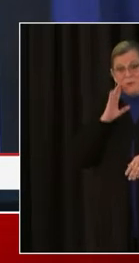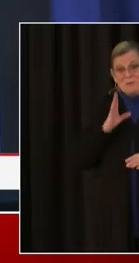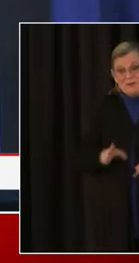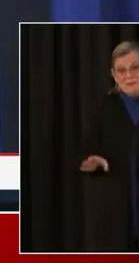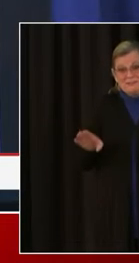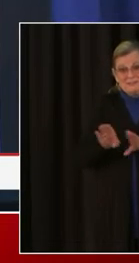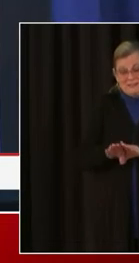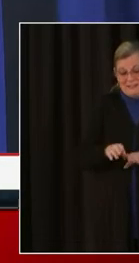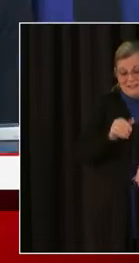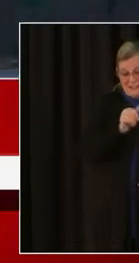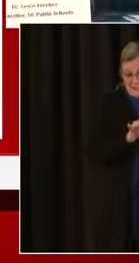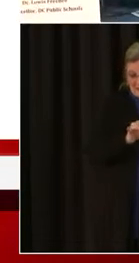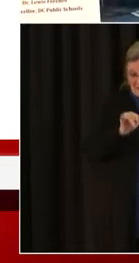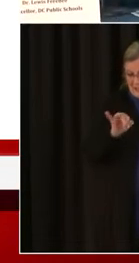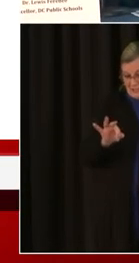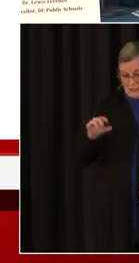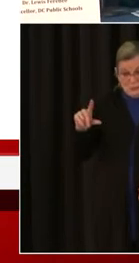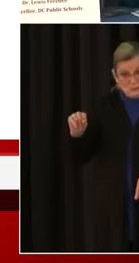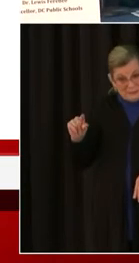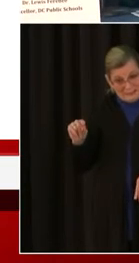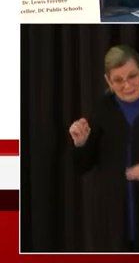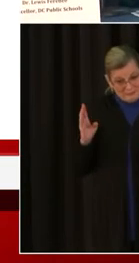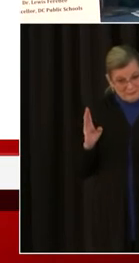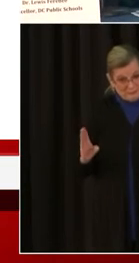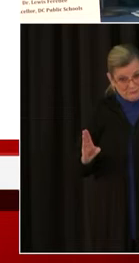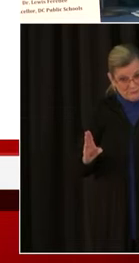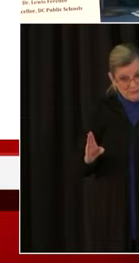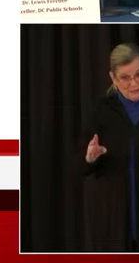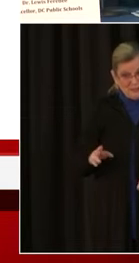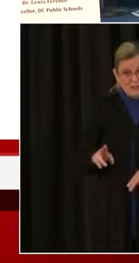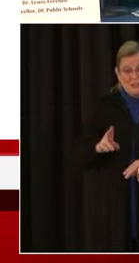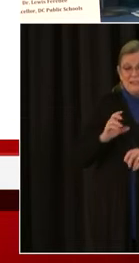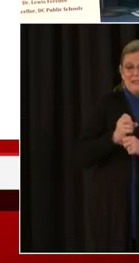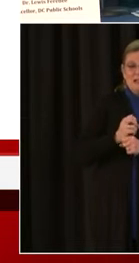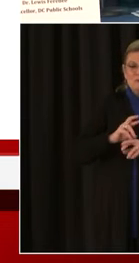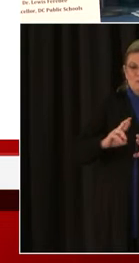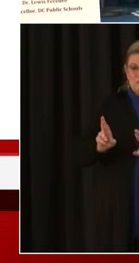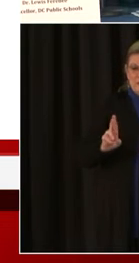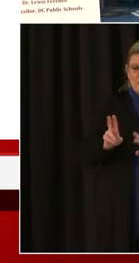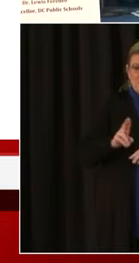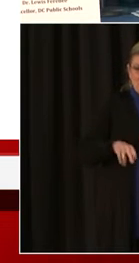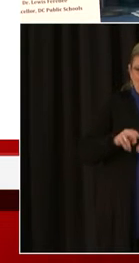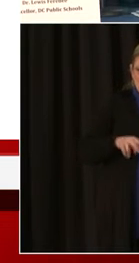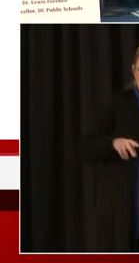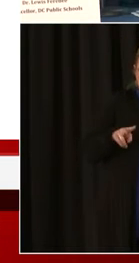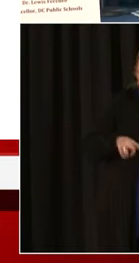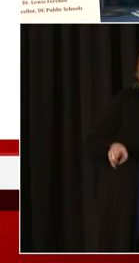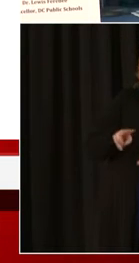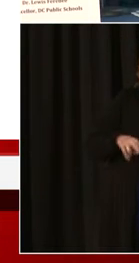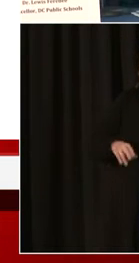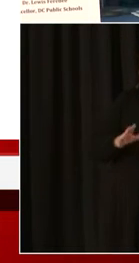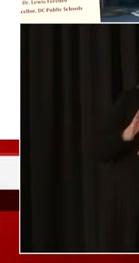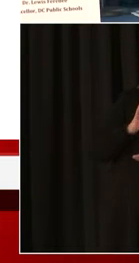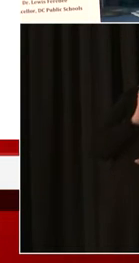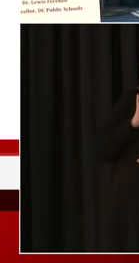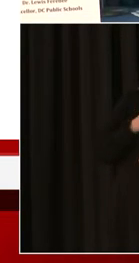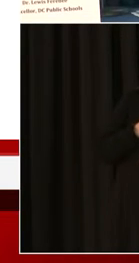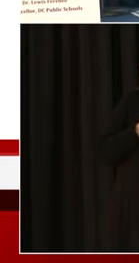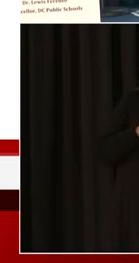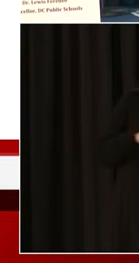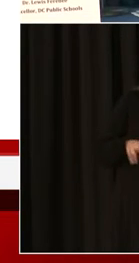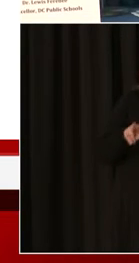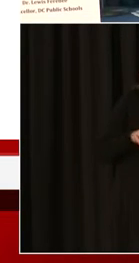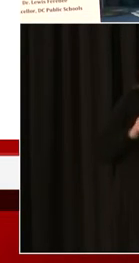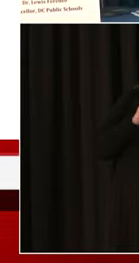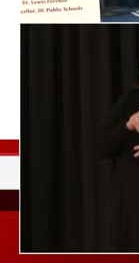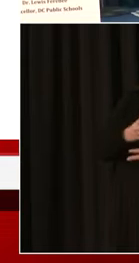20th. We will begin our building readiness walkthroughs for our secondary schools only that will be opening for the first time, and that